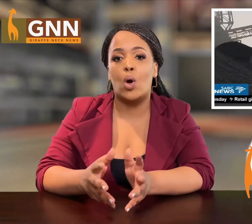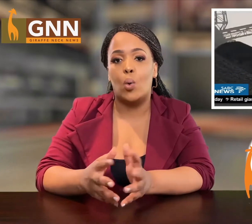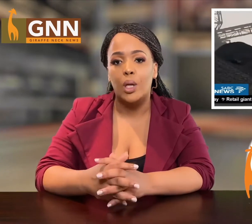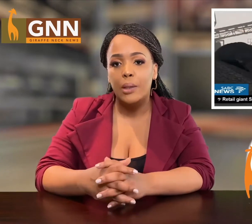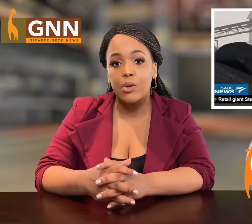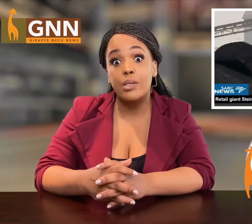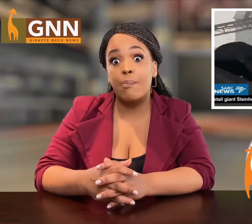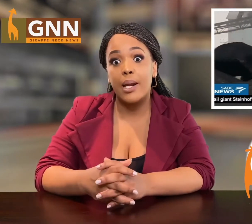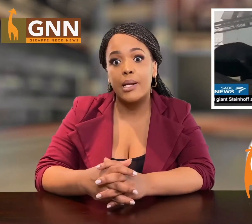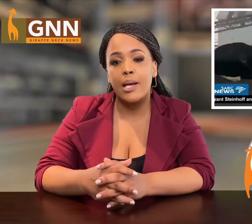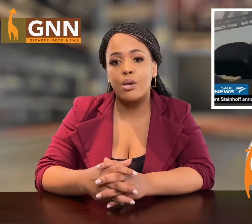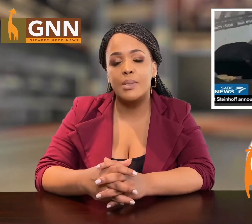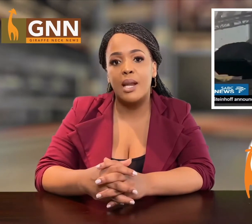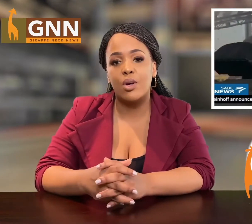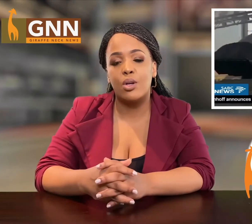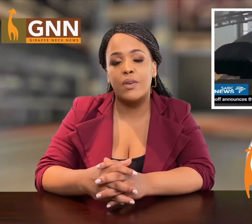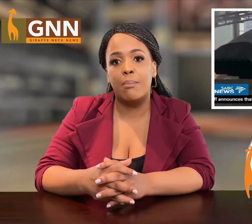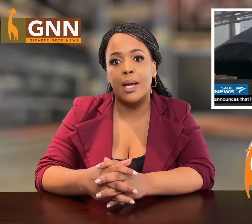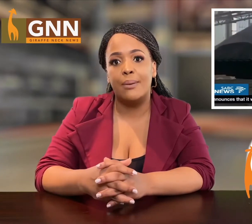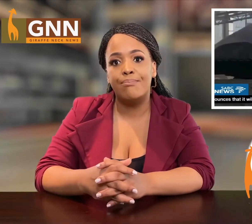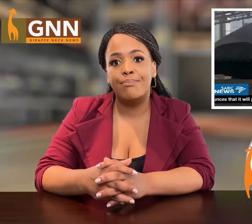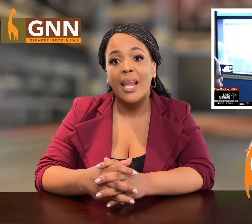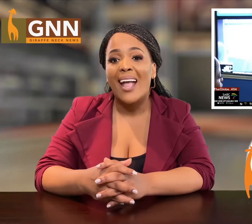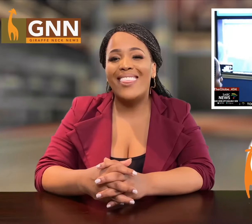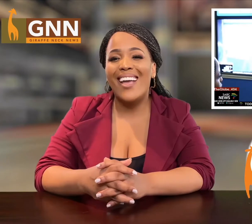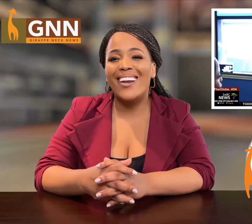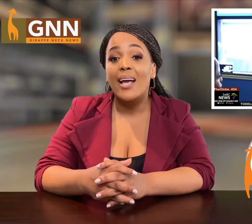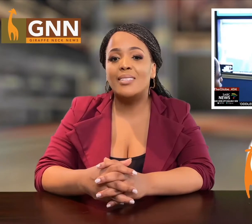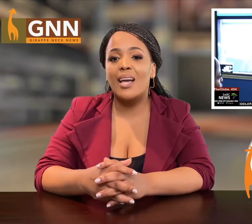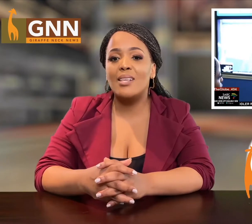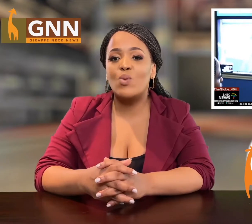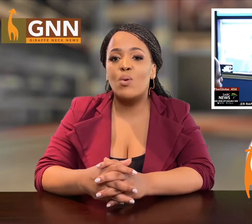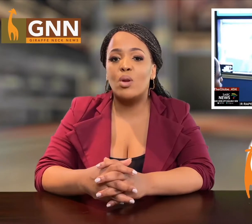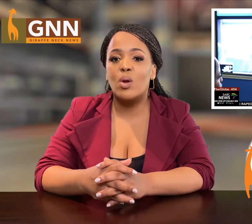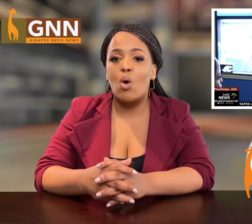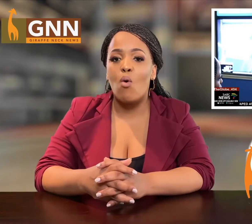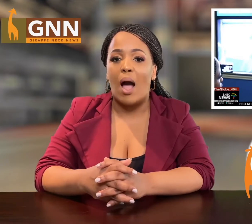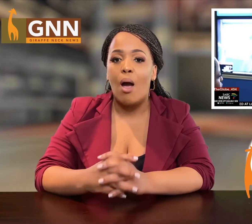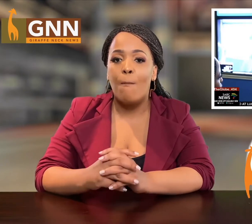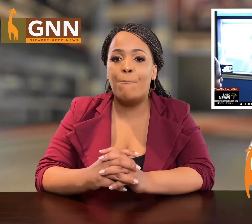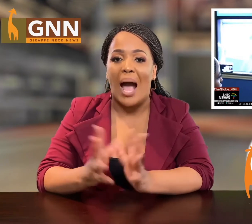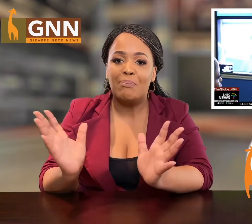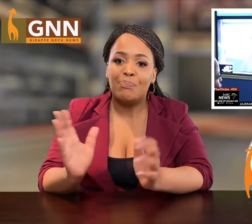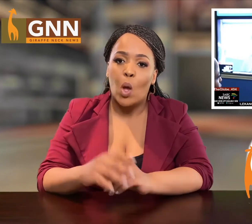and wet coal. Because apparently Eskom's never heard of an umbrella. Then, just when we thought it was